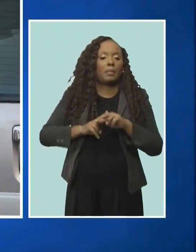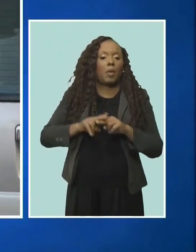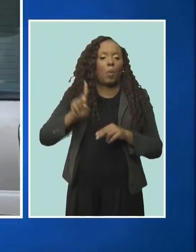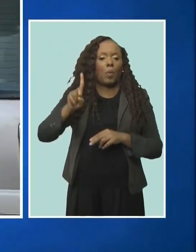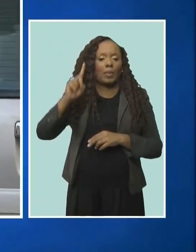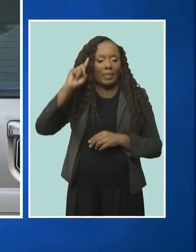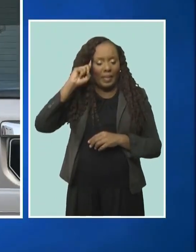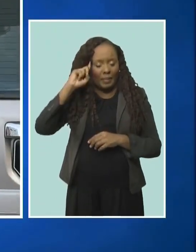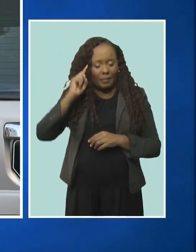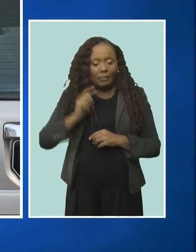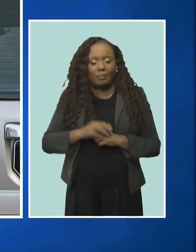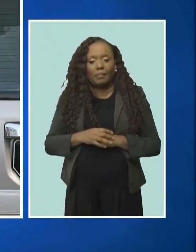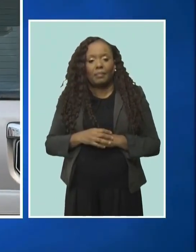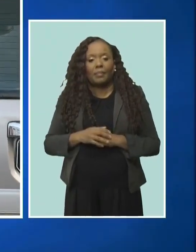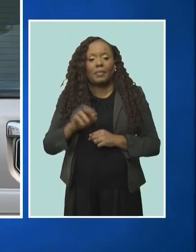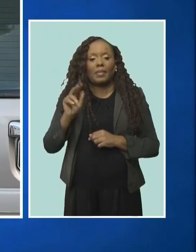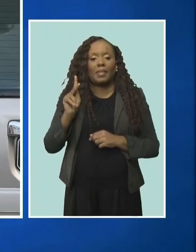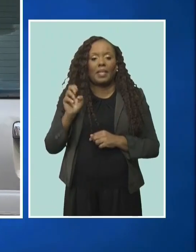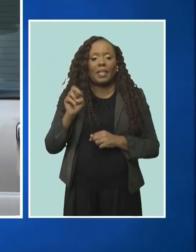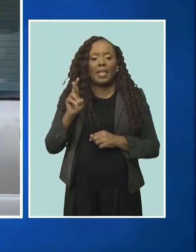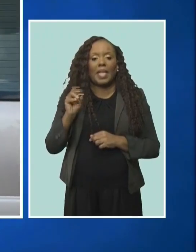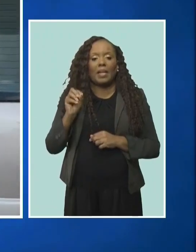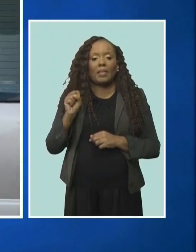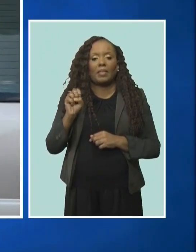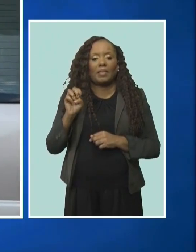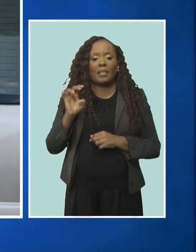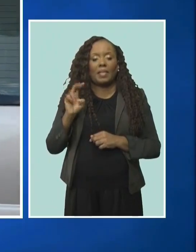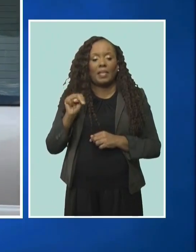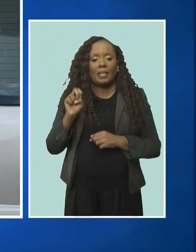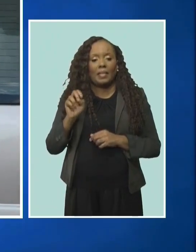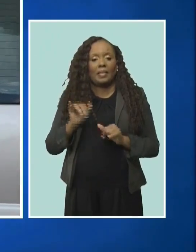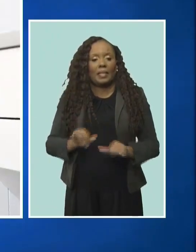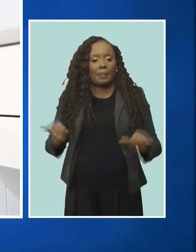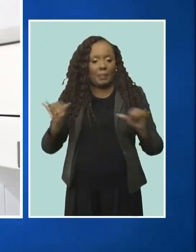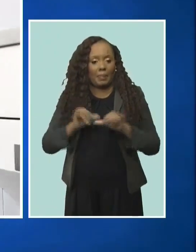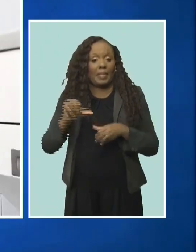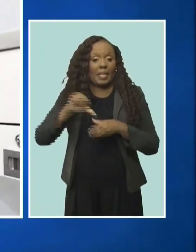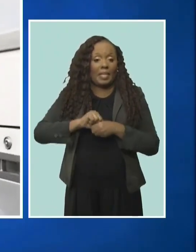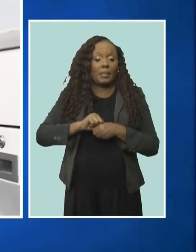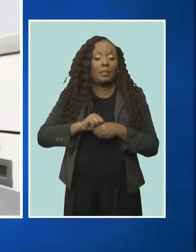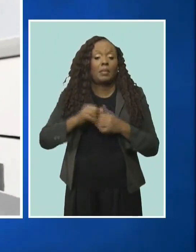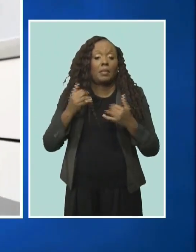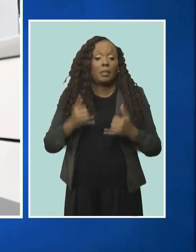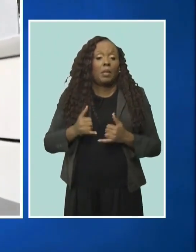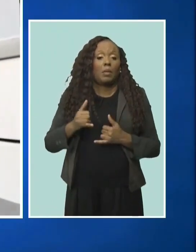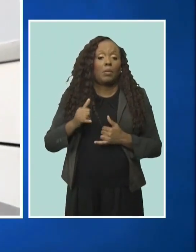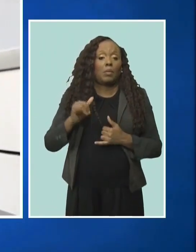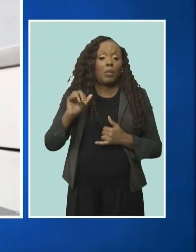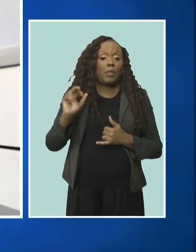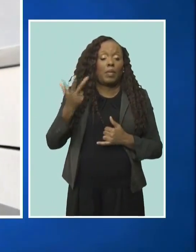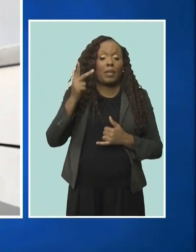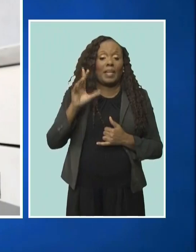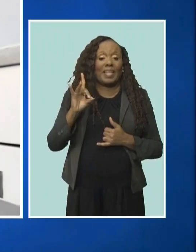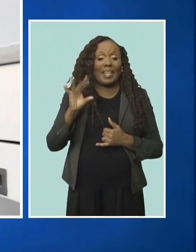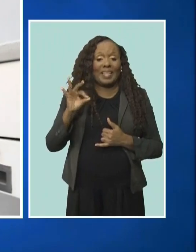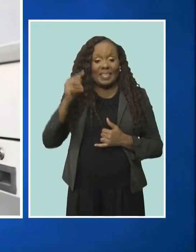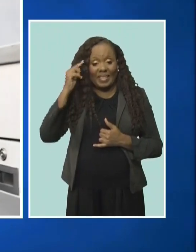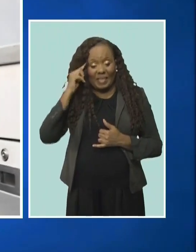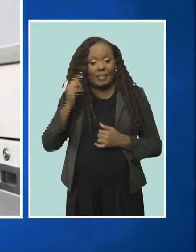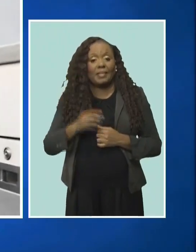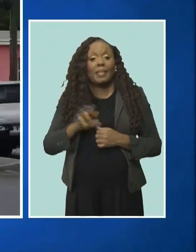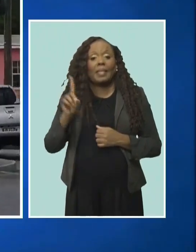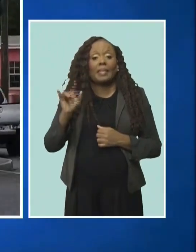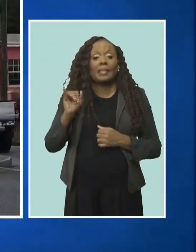the price of kerosene will remain unchanged. Gasoline will now cost $3.89 per litre. Diesel will be sold